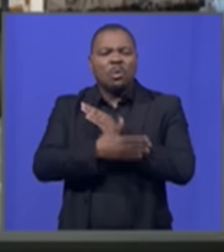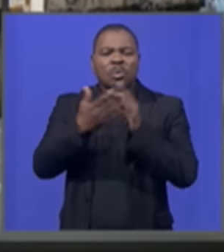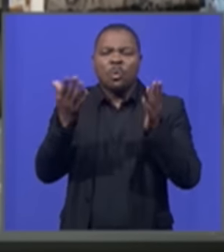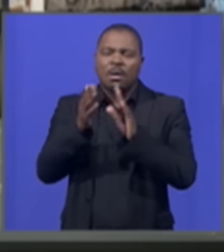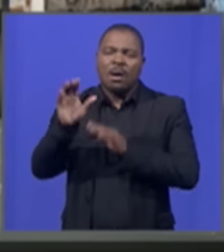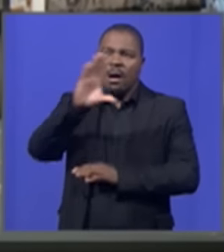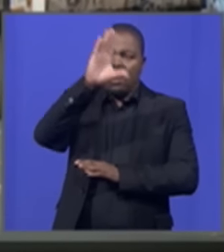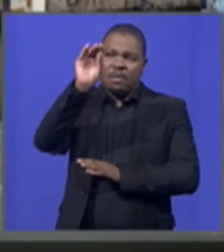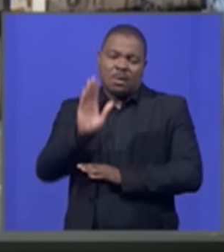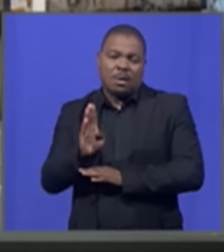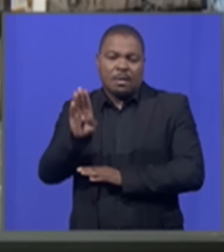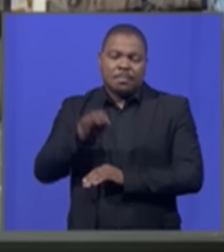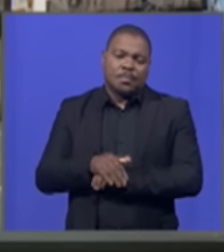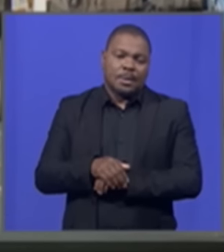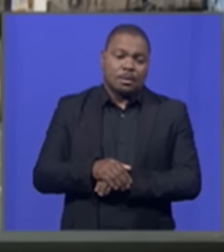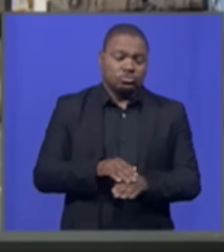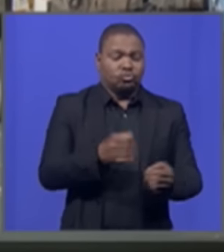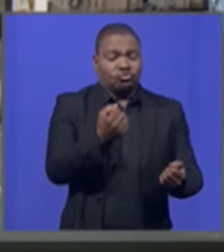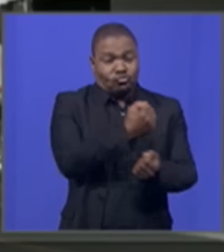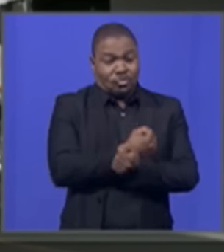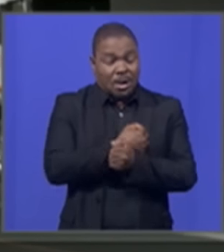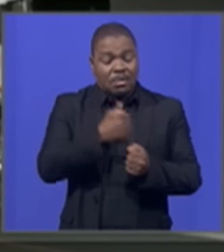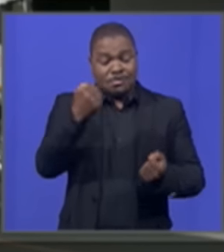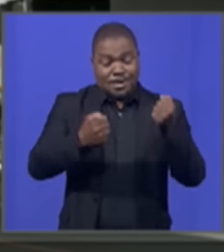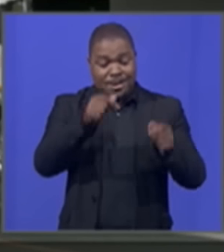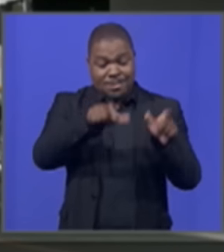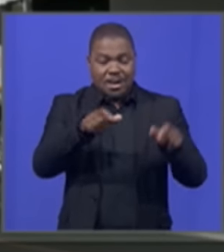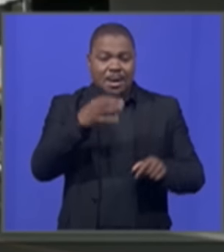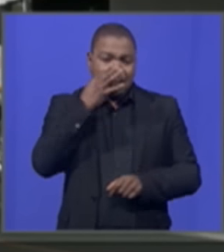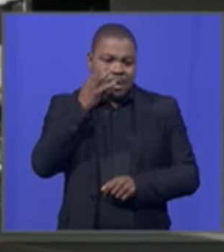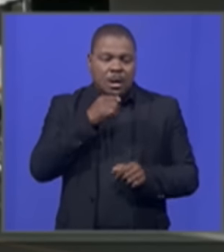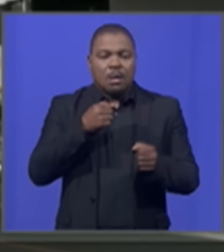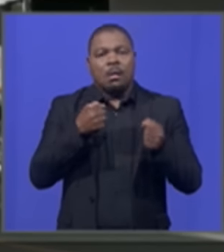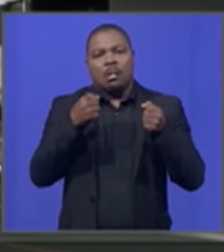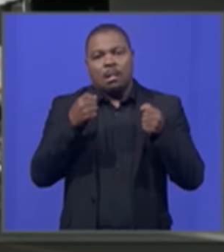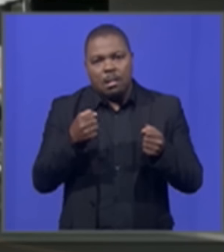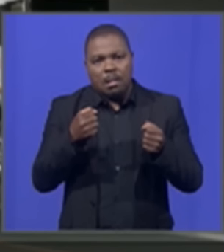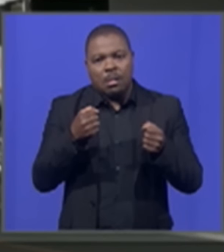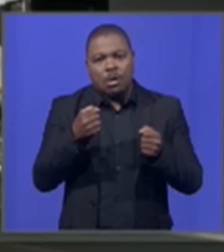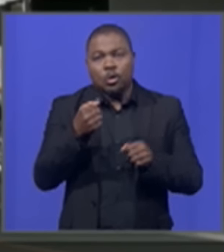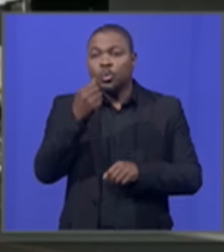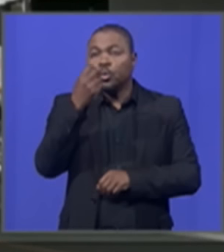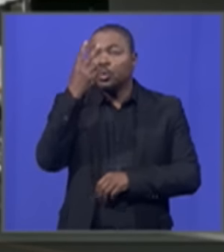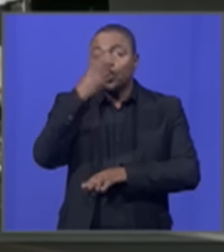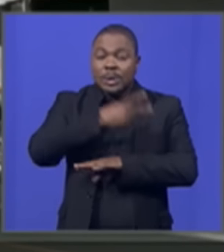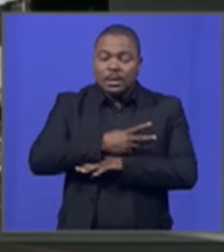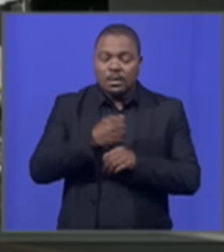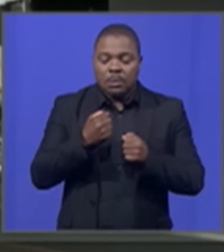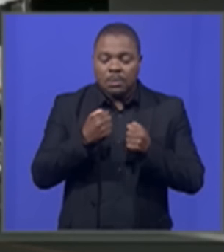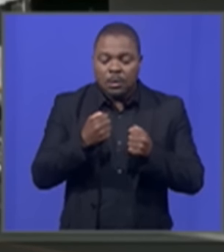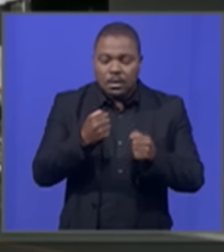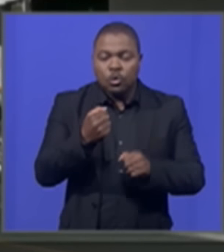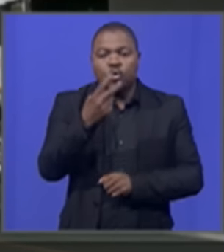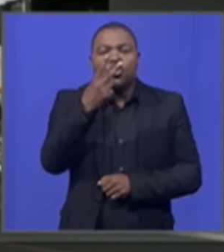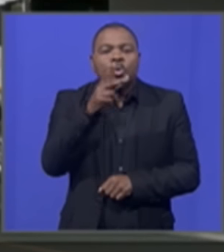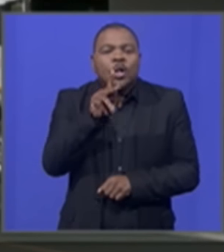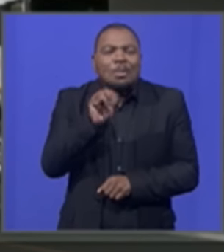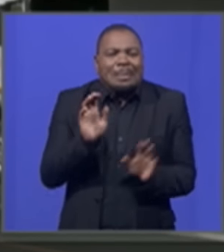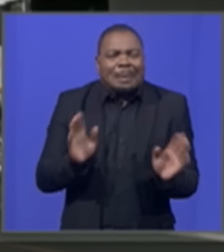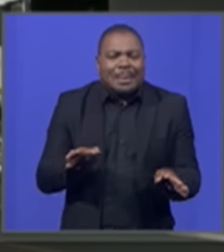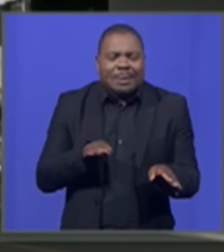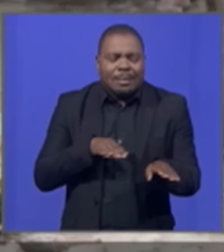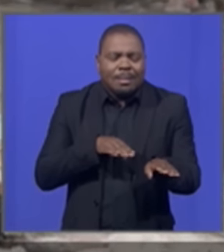Afrika. Ba bangwe ba baotledi ba dilori ba re ba kgonne go otlela dikilomitara tše 2 fela matšatšing a 2 a go feta. Ba re